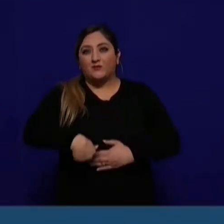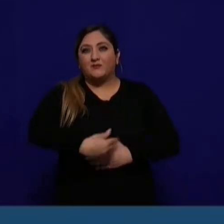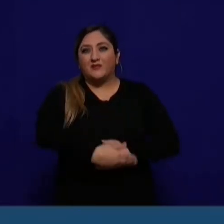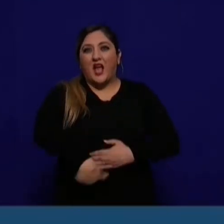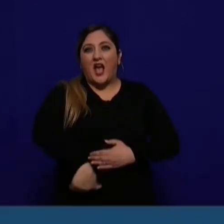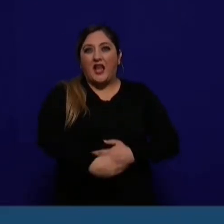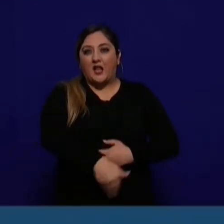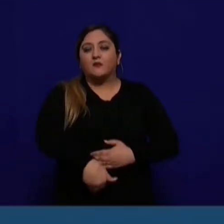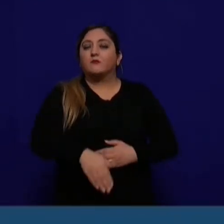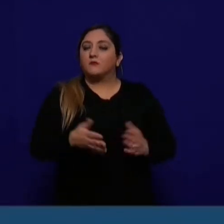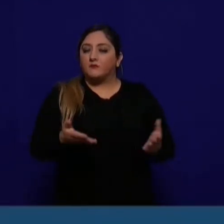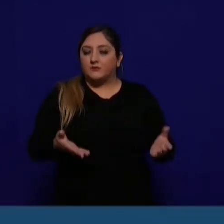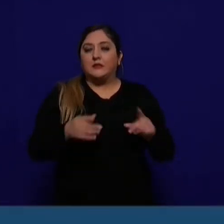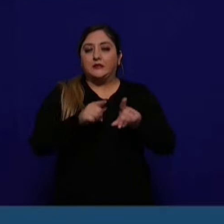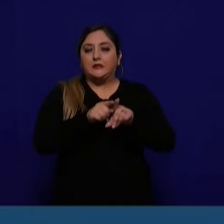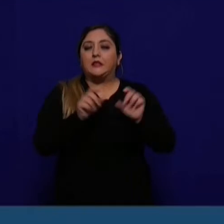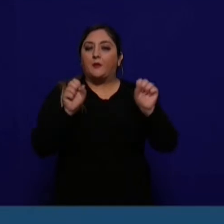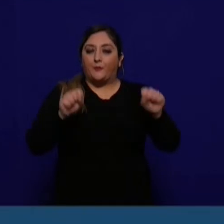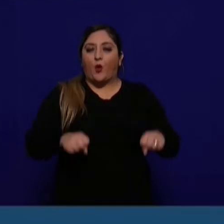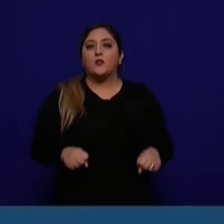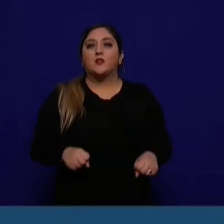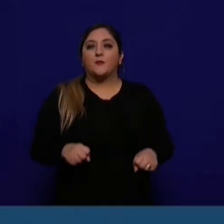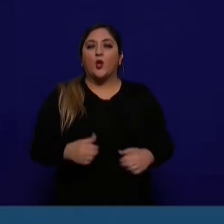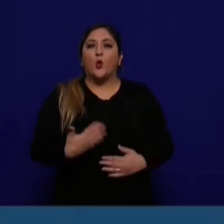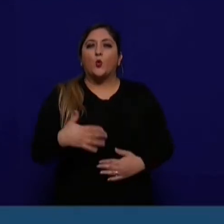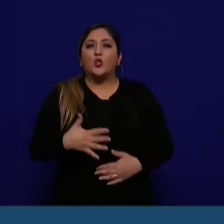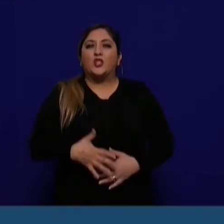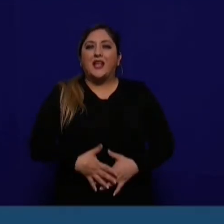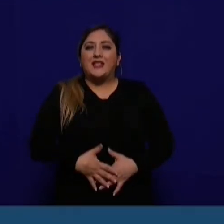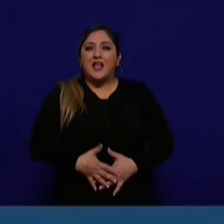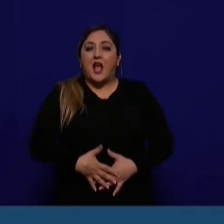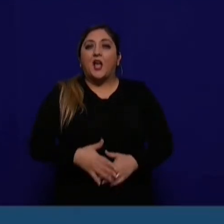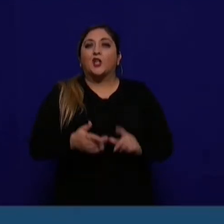jkollok persuni li jista' jkollhom uġigħ ta' żaq jew inkella